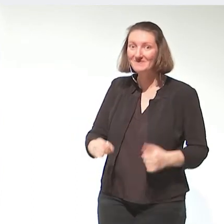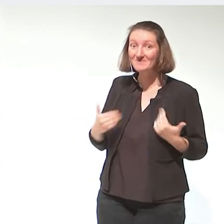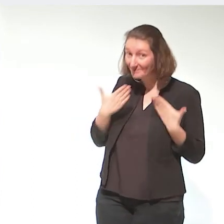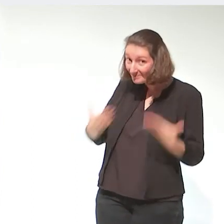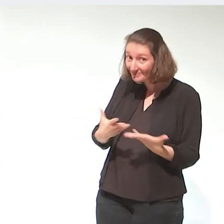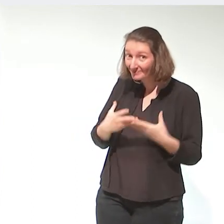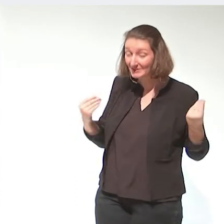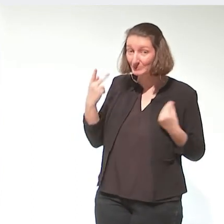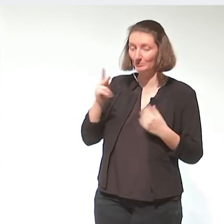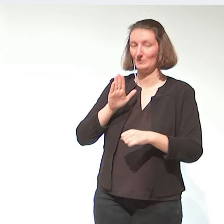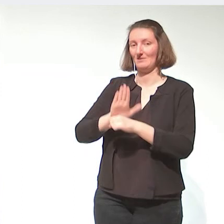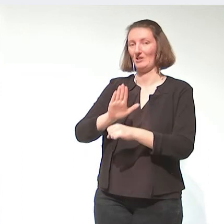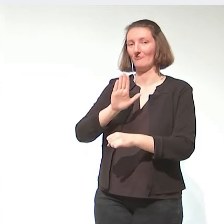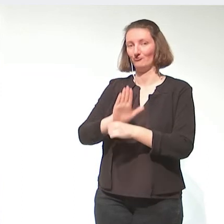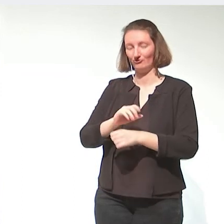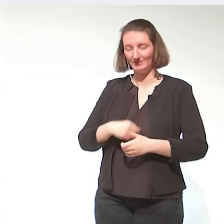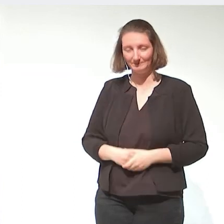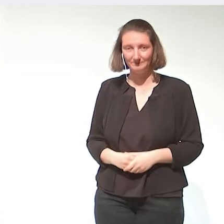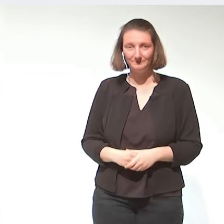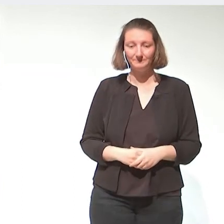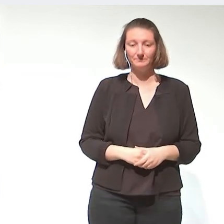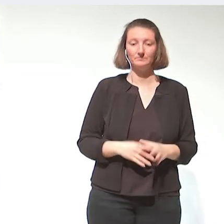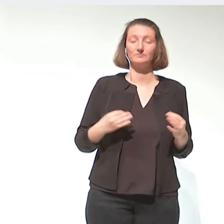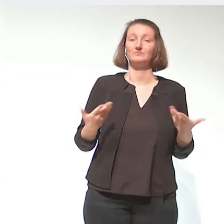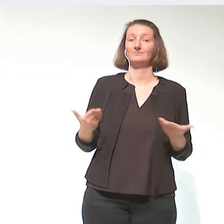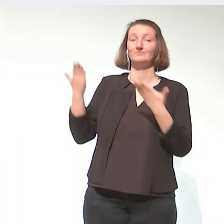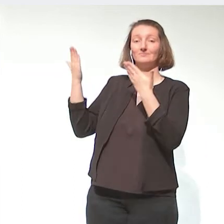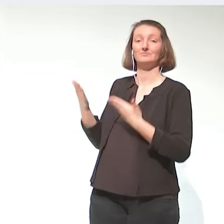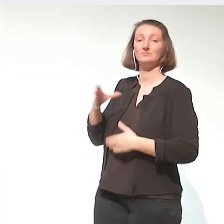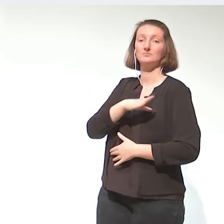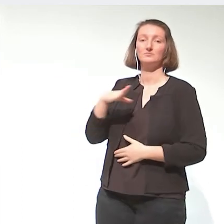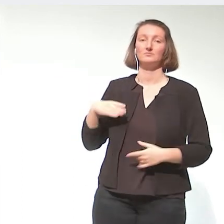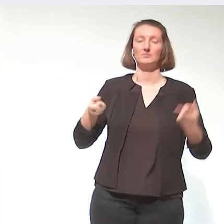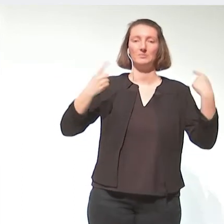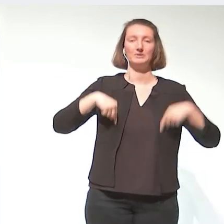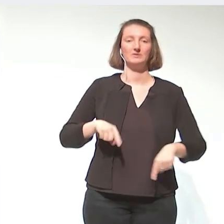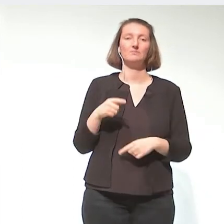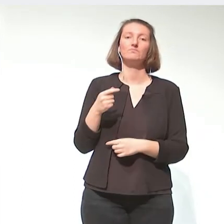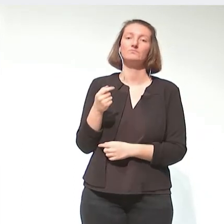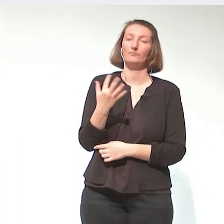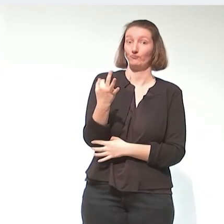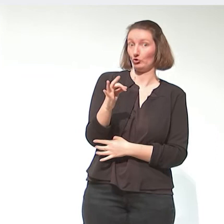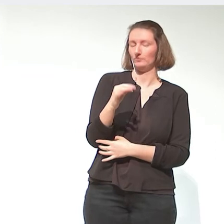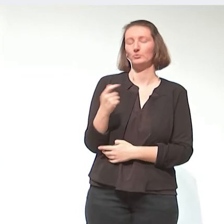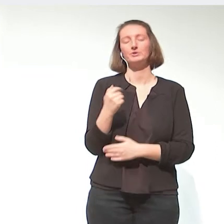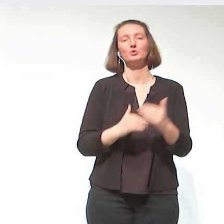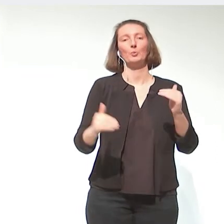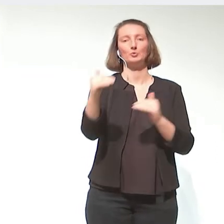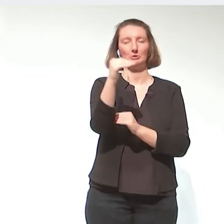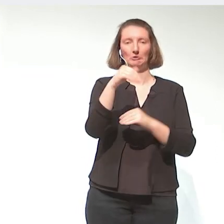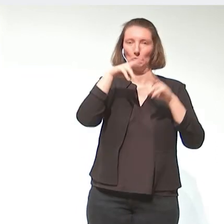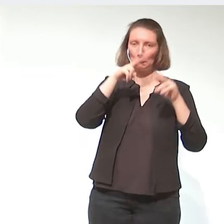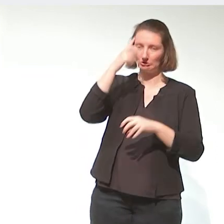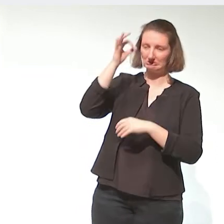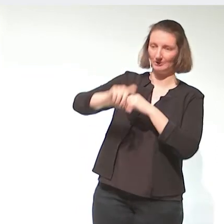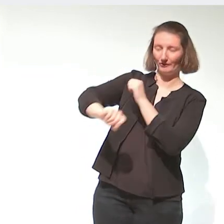fabulous energy. Thank you very much for your account. The French Ministry of Higher Education and Research,